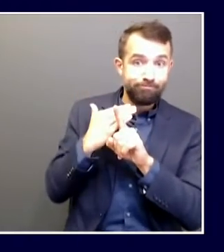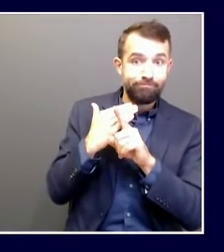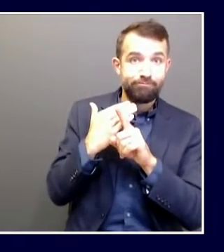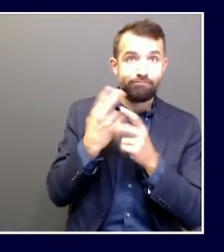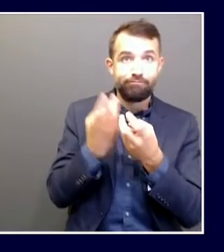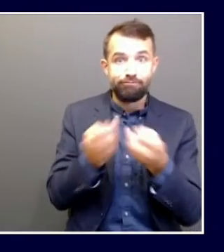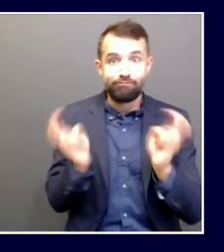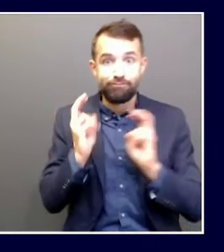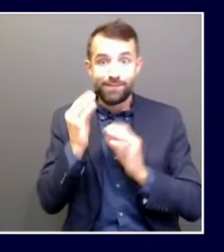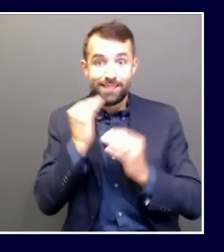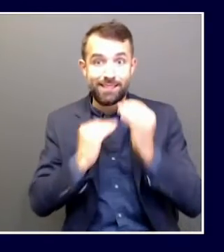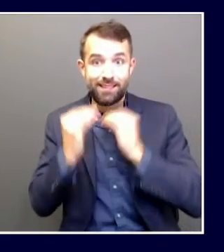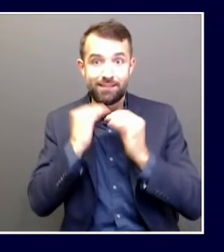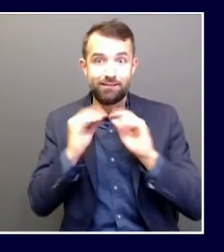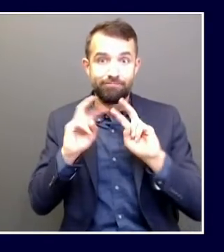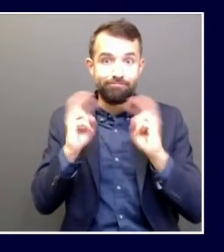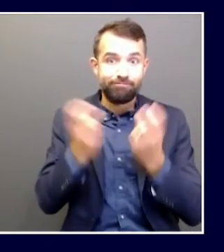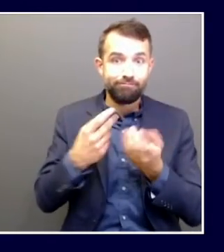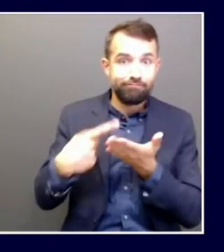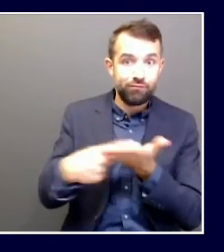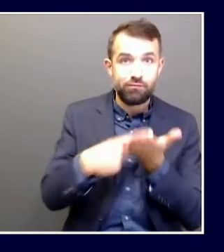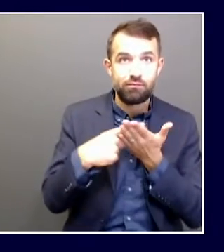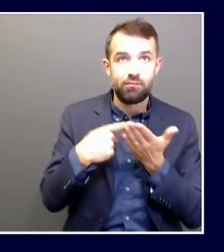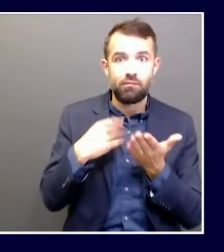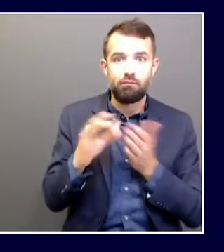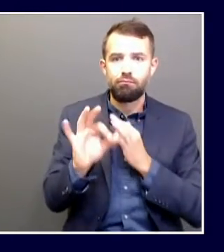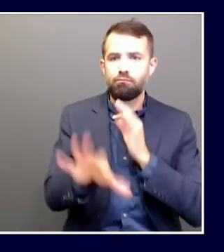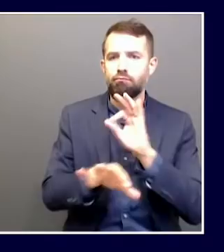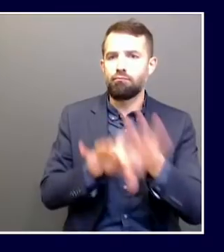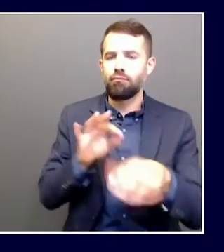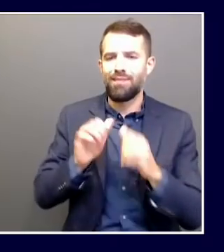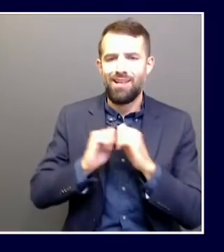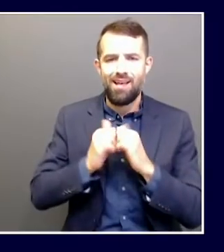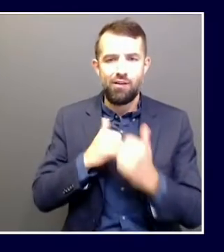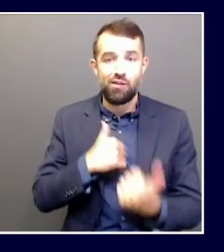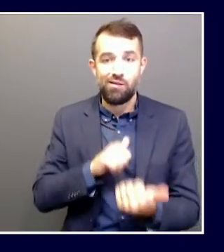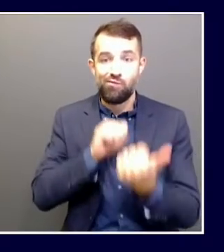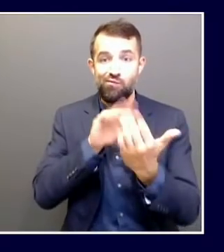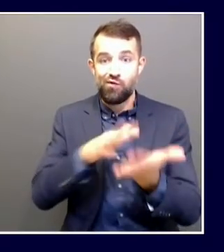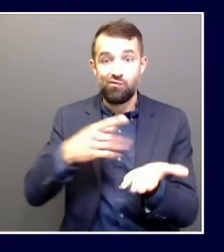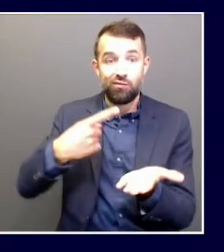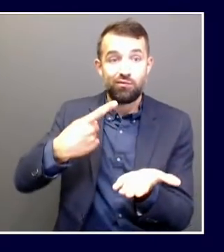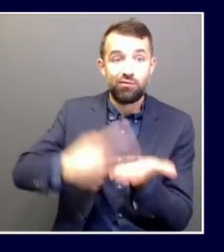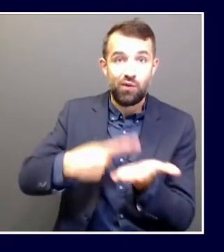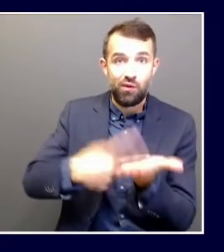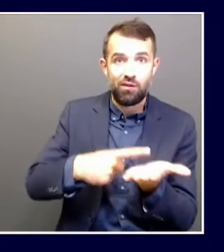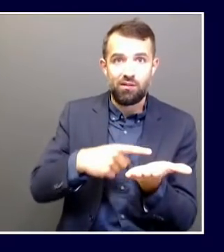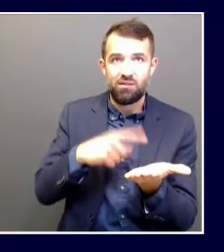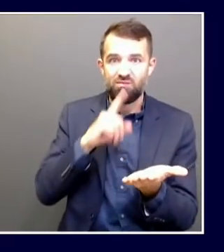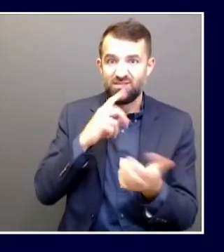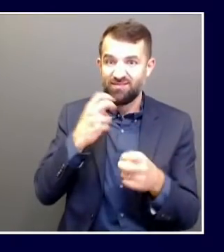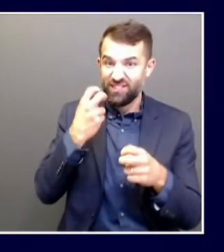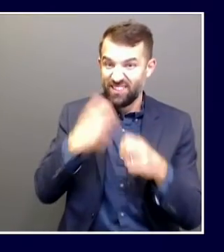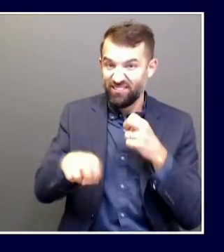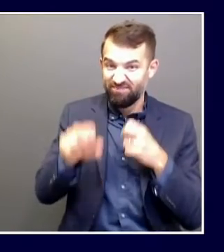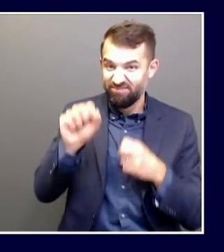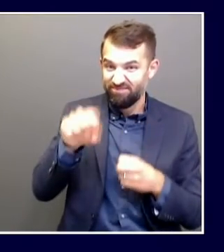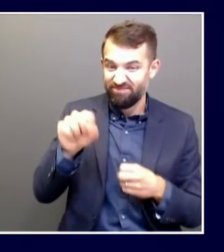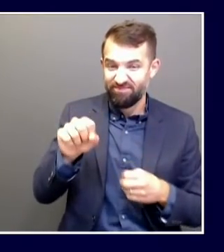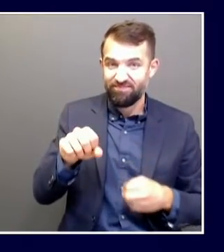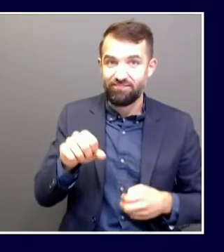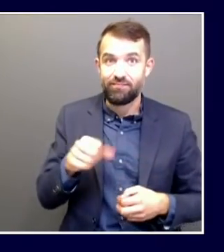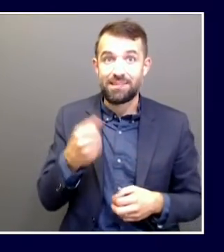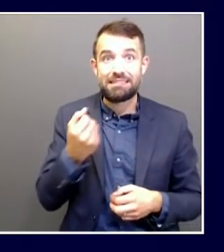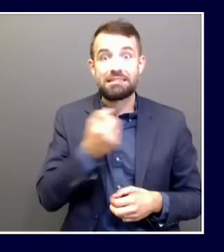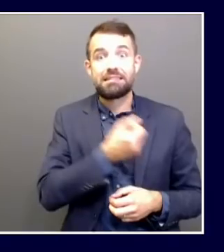difficult conversation. There are a couple of groups that I think can be effective messengers. Patty, you referenced